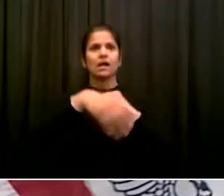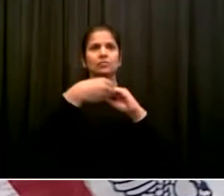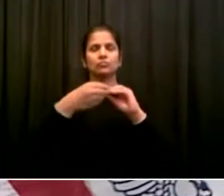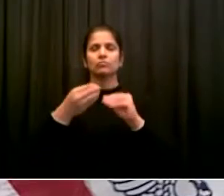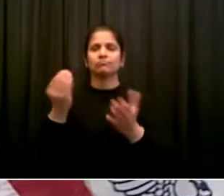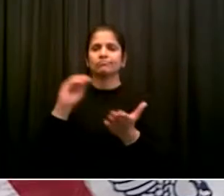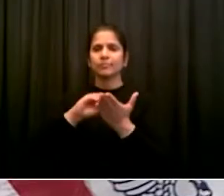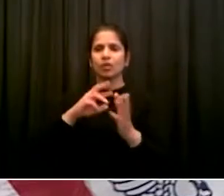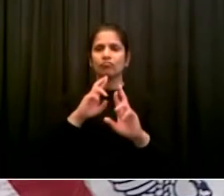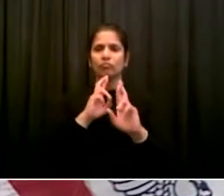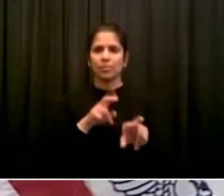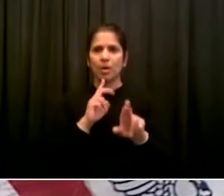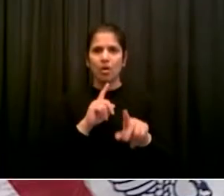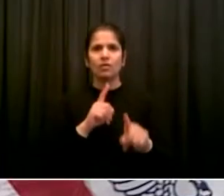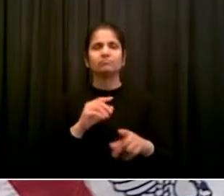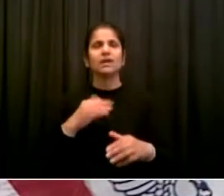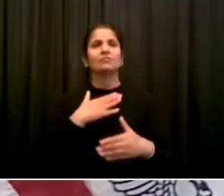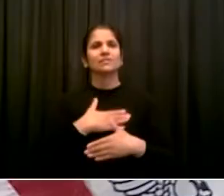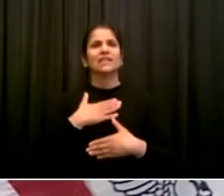of the New York City Urban League, Arva Rice.